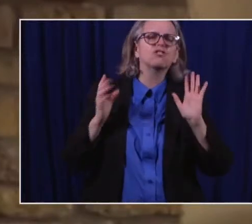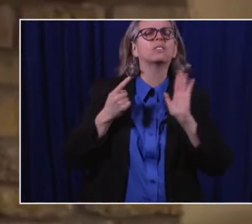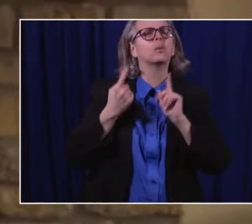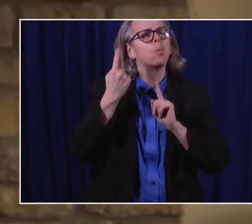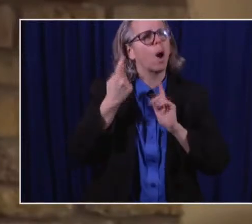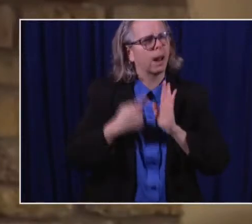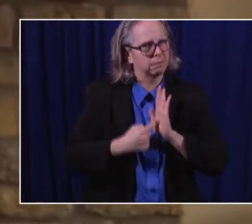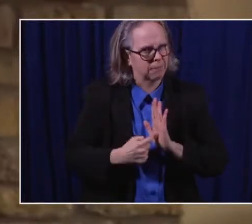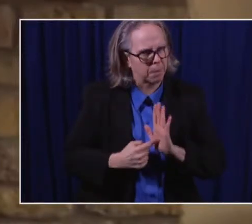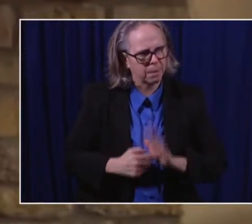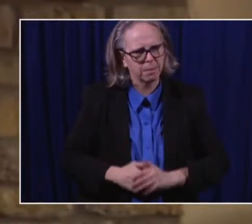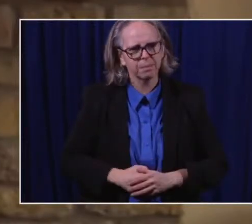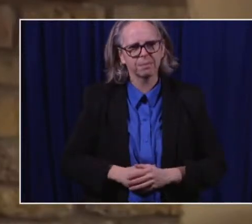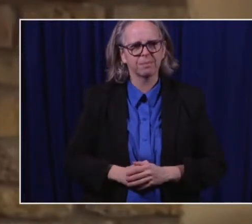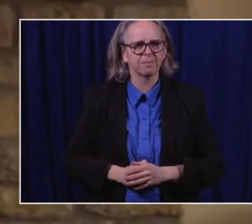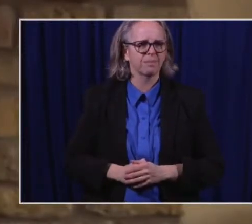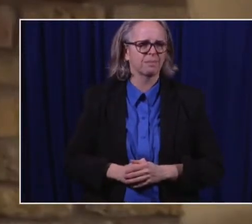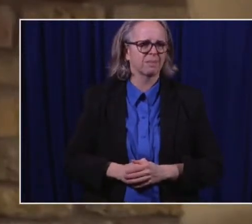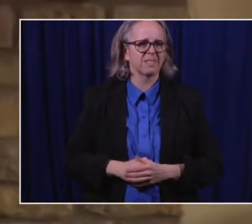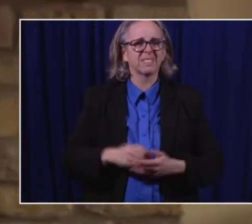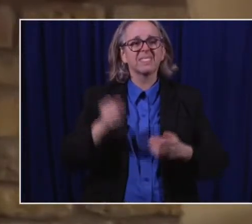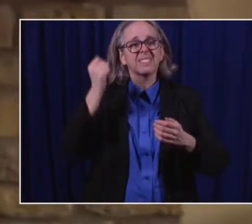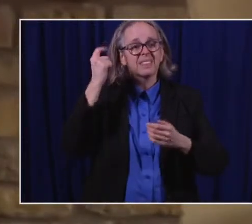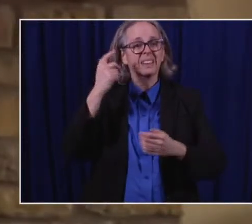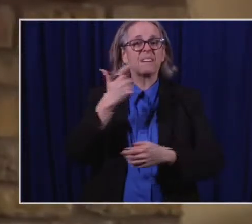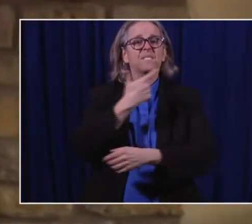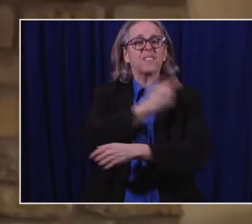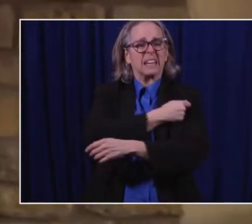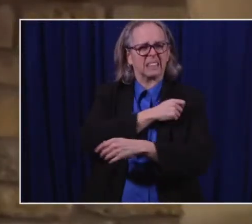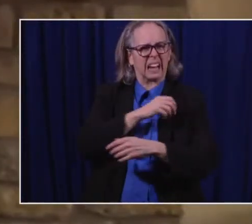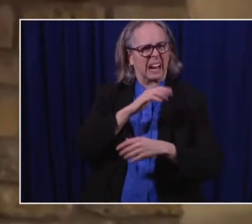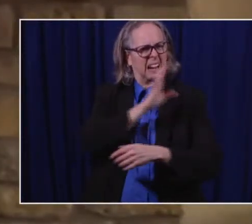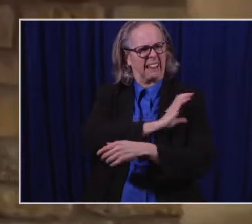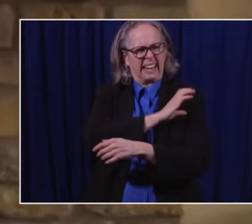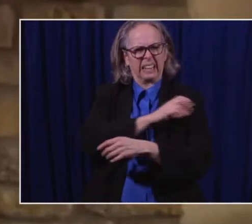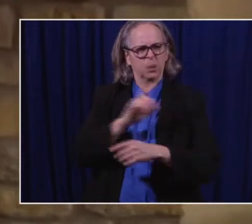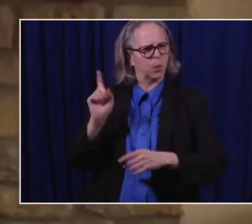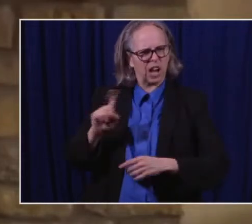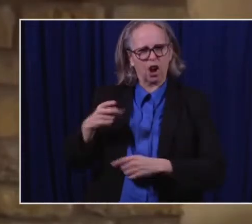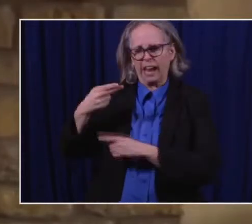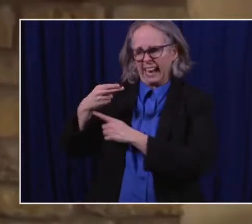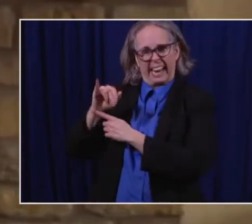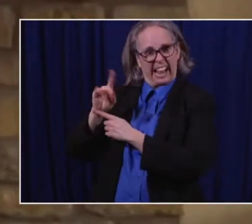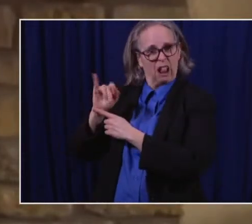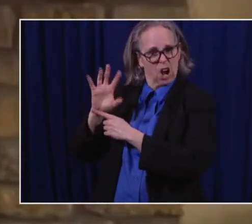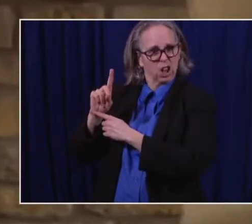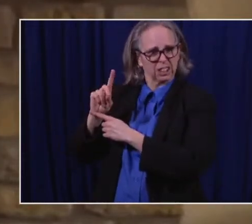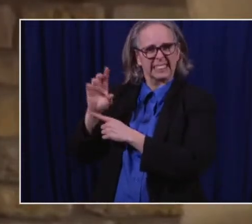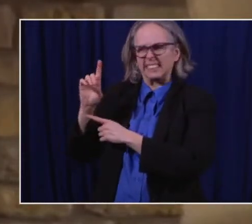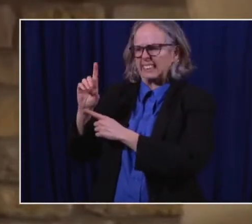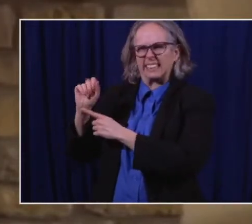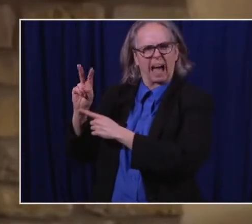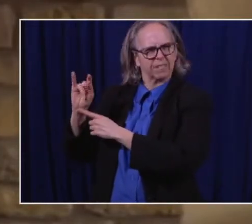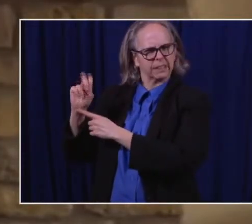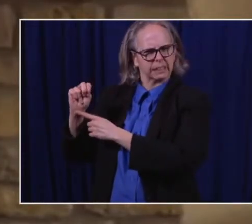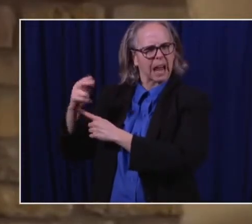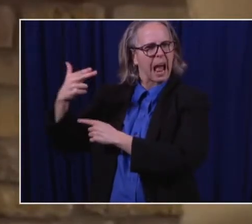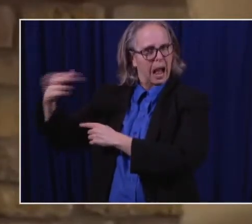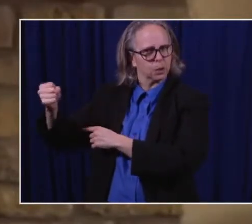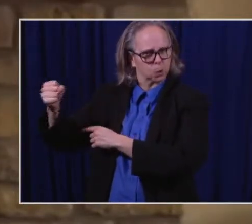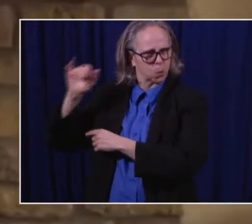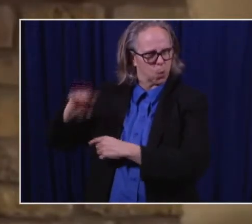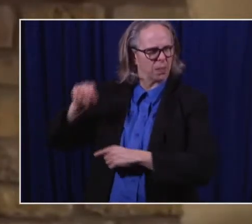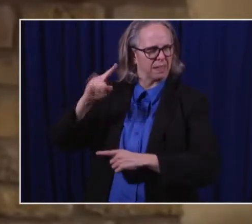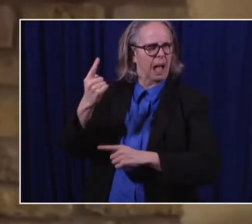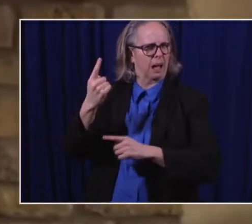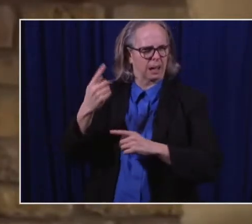on-site vaccination clinic at Hilliard-Davidson High School. So in some cases, they'll go right to the school. In others, there'll be a place